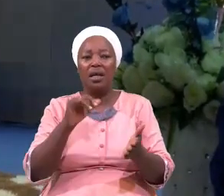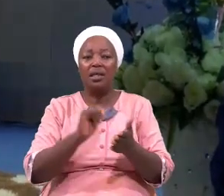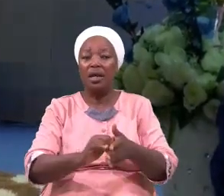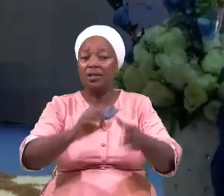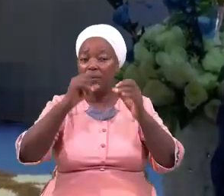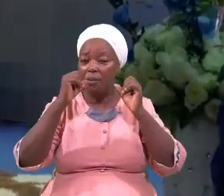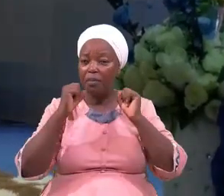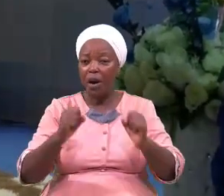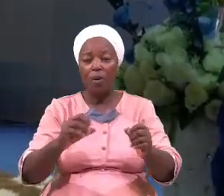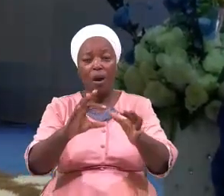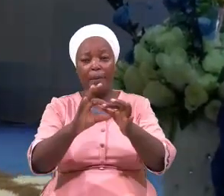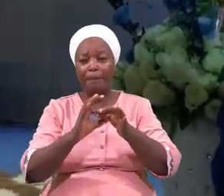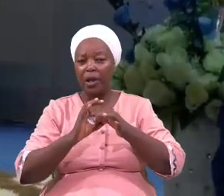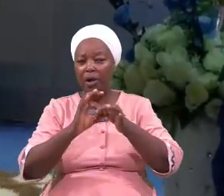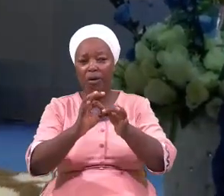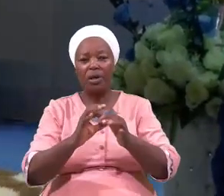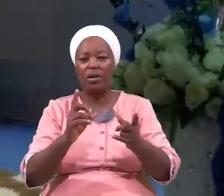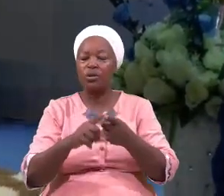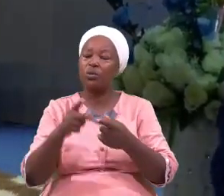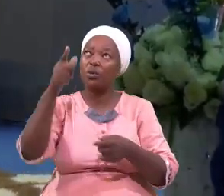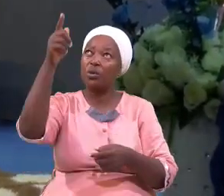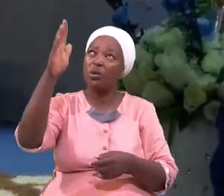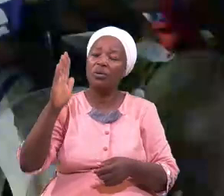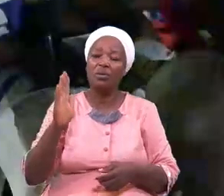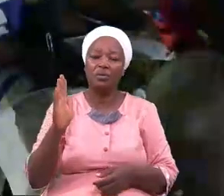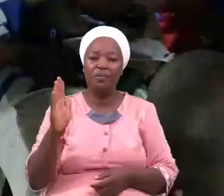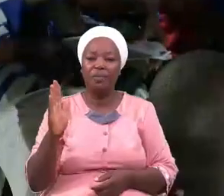power belongeth unto God.